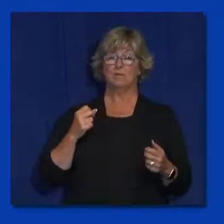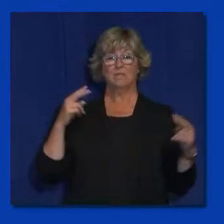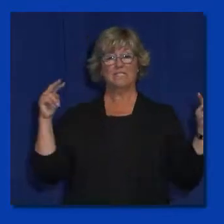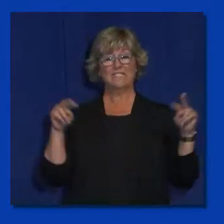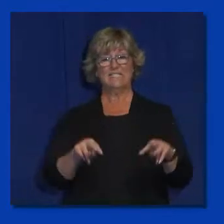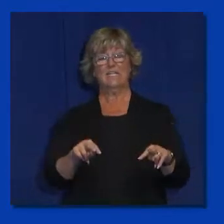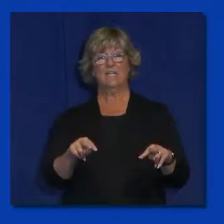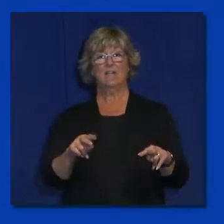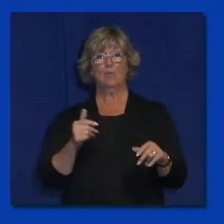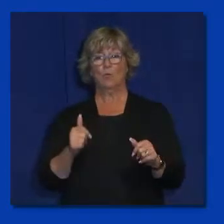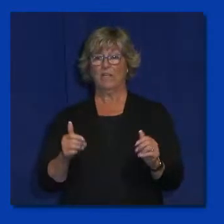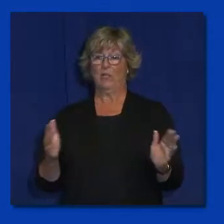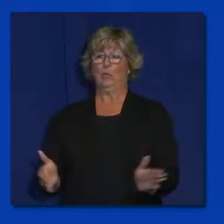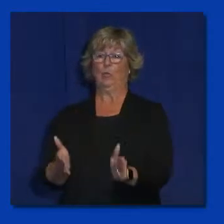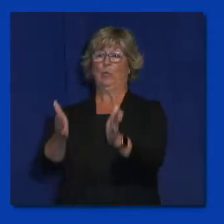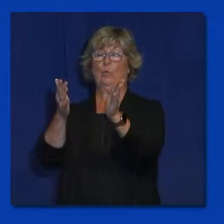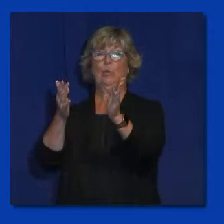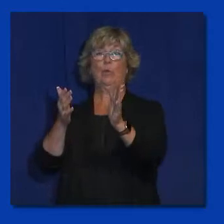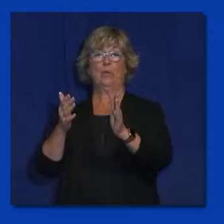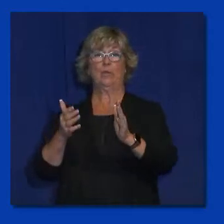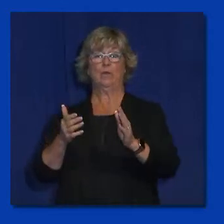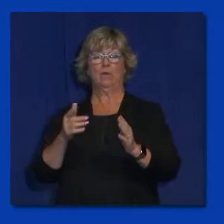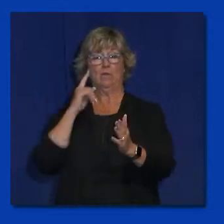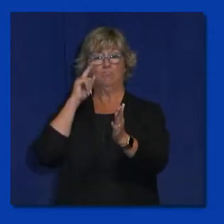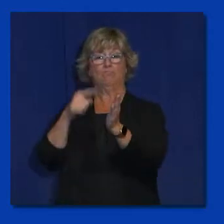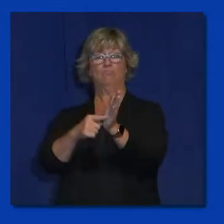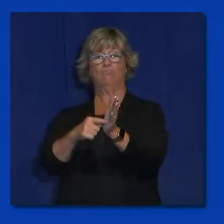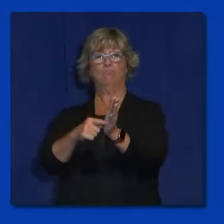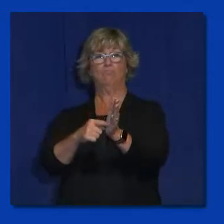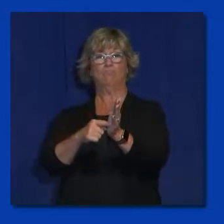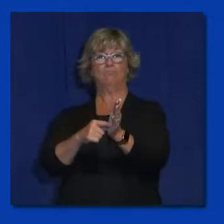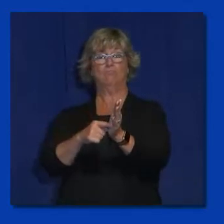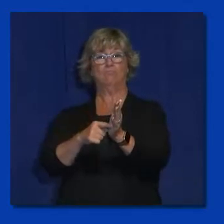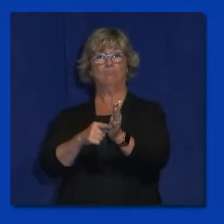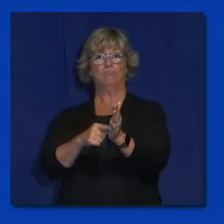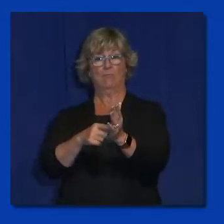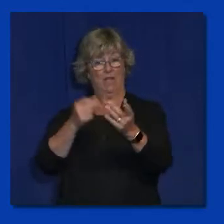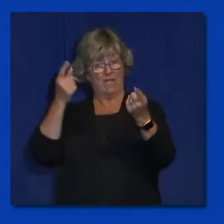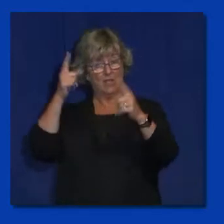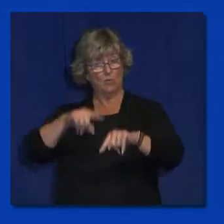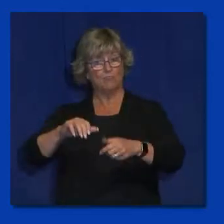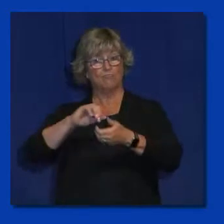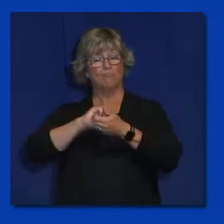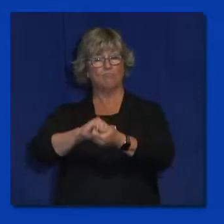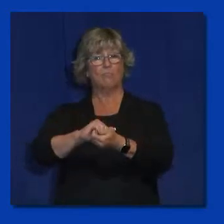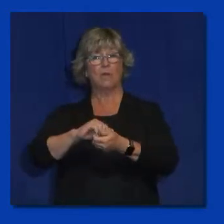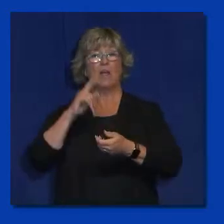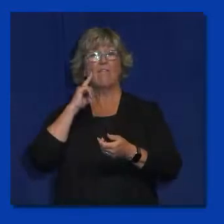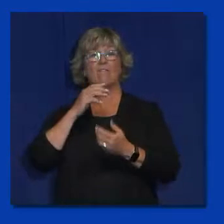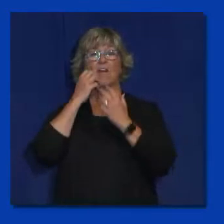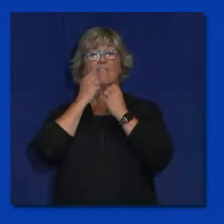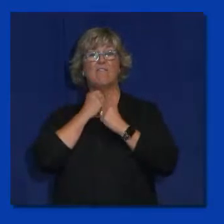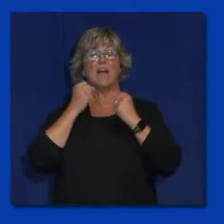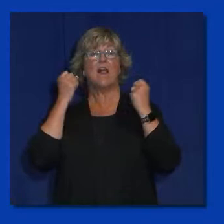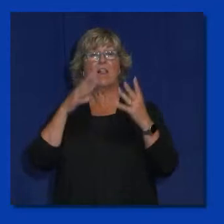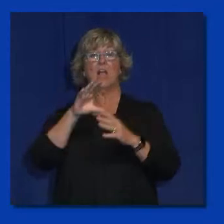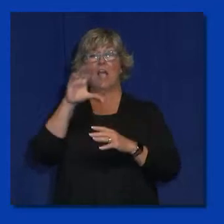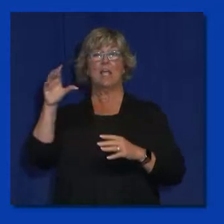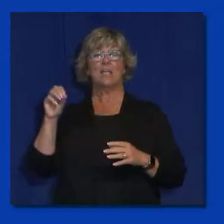can induce a recognition and a bit of a reconciliation for the values that a lot of